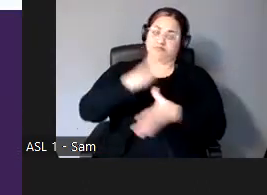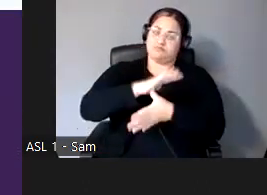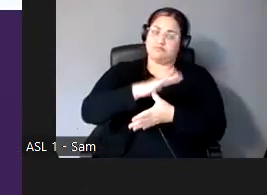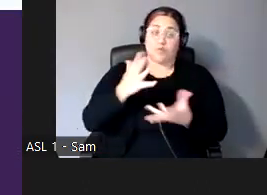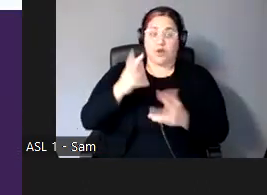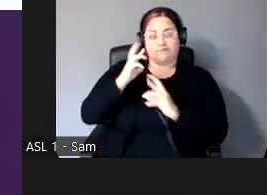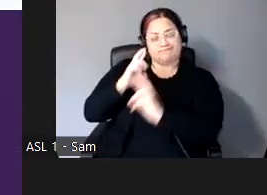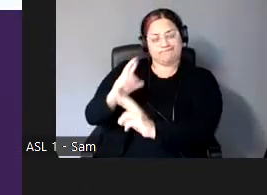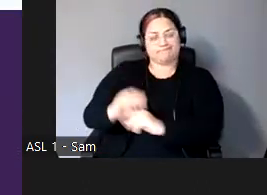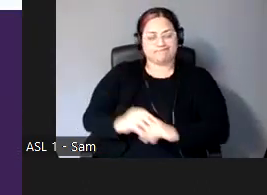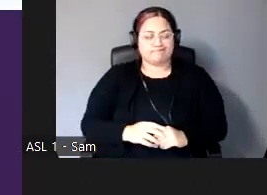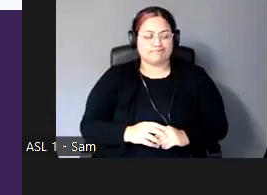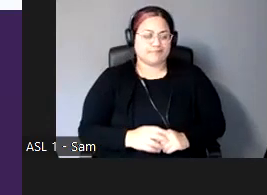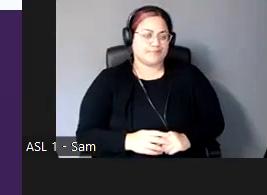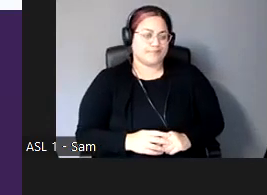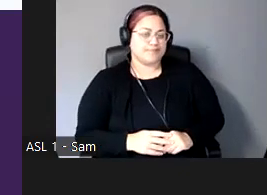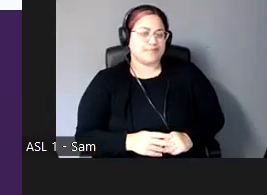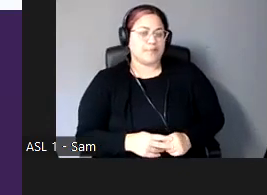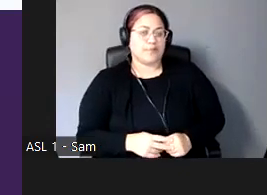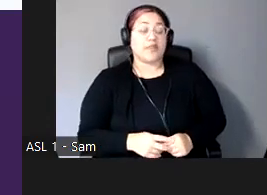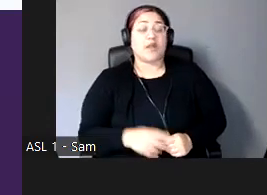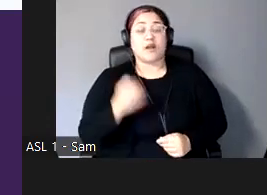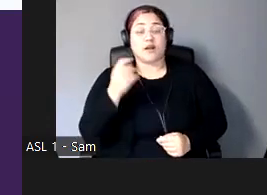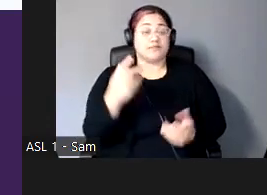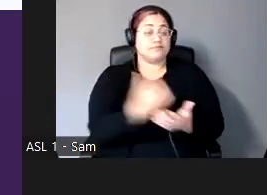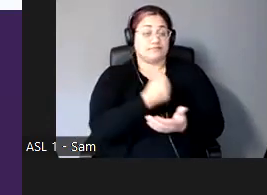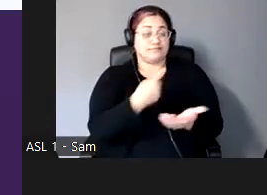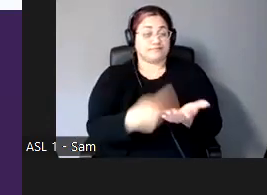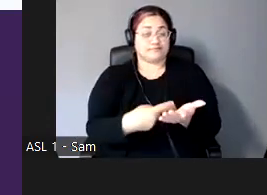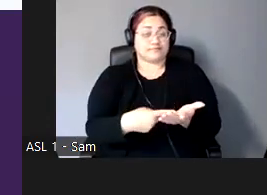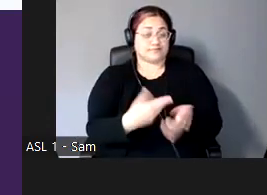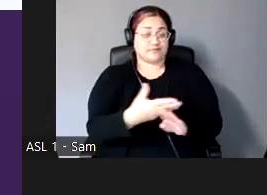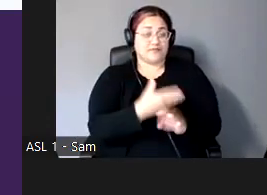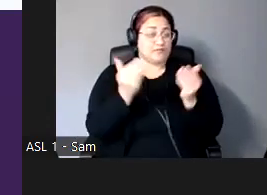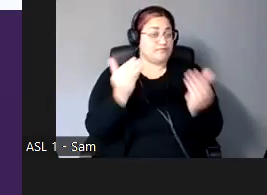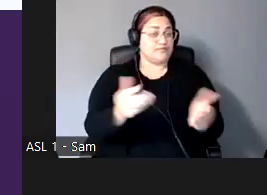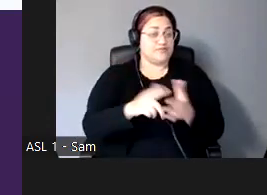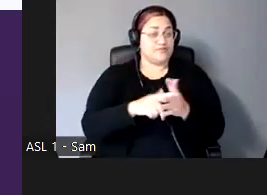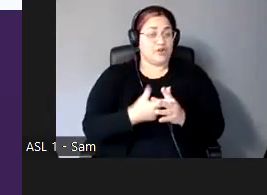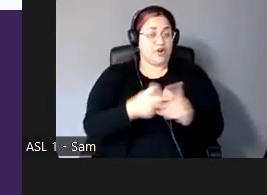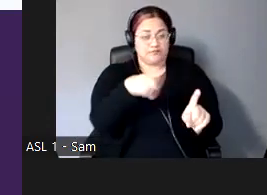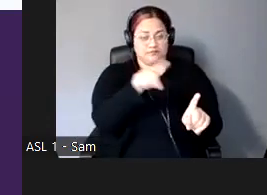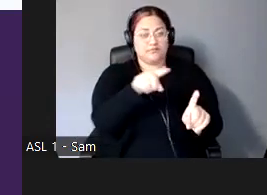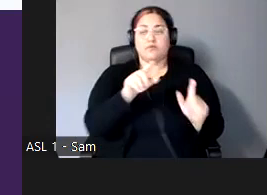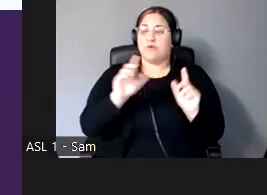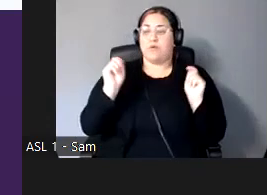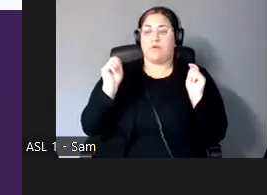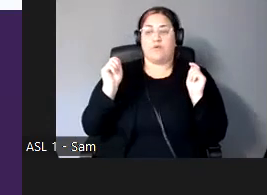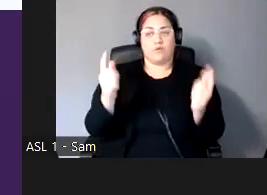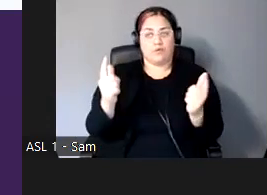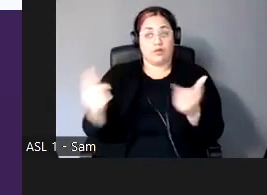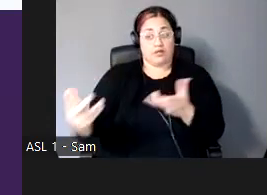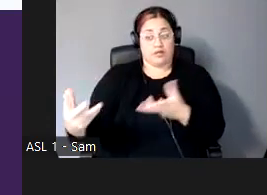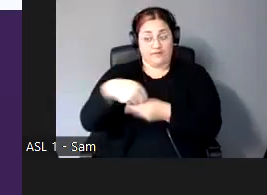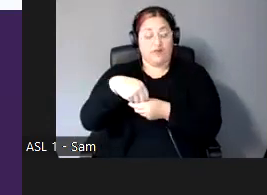Just a few housekeeping items before we begin. All attendees will be muted during the webinar. Our speaker